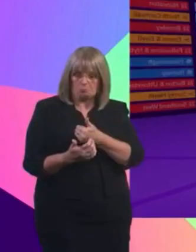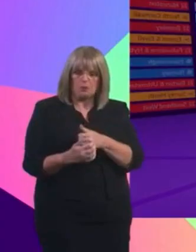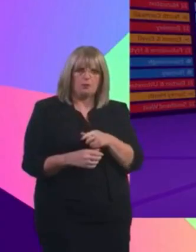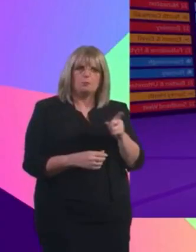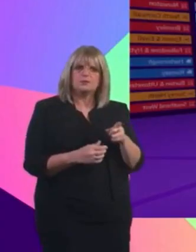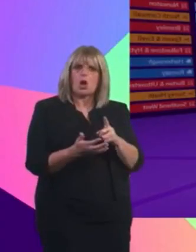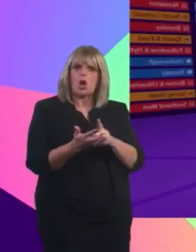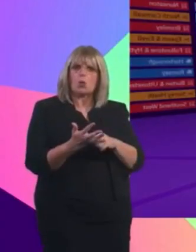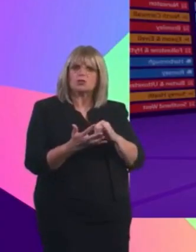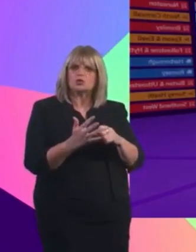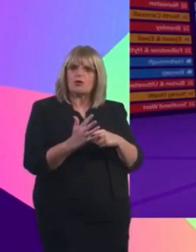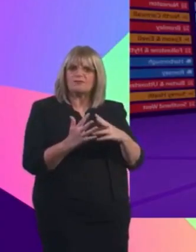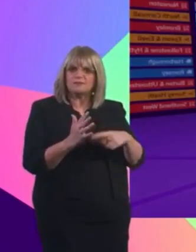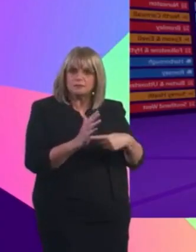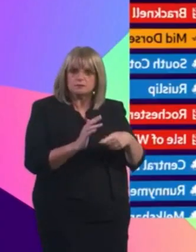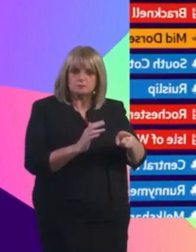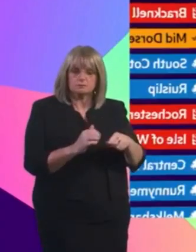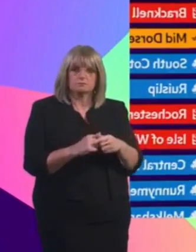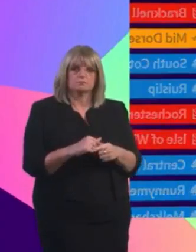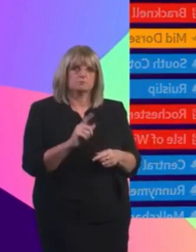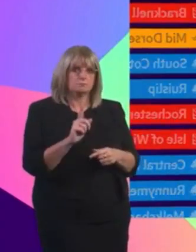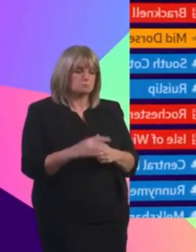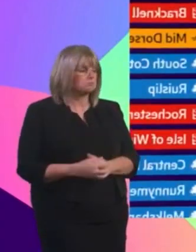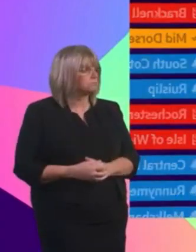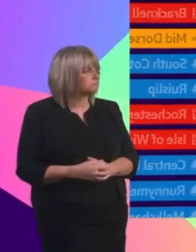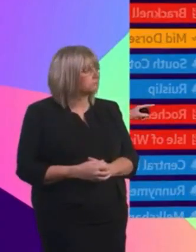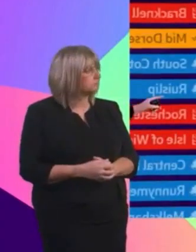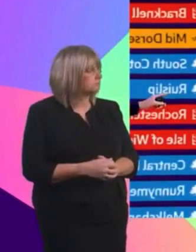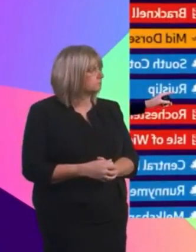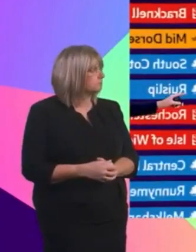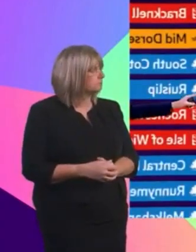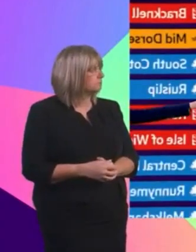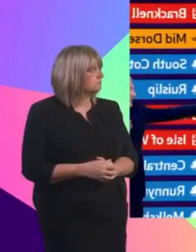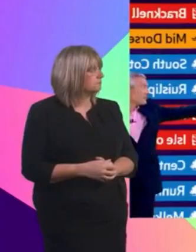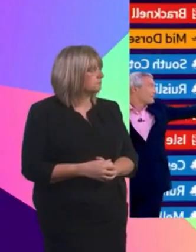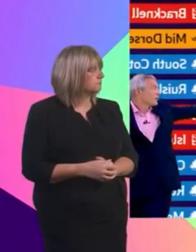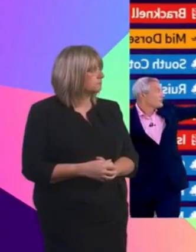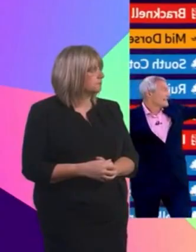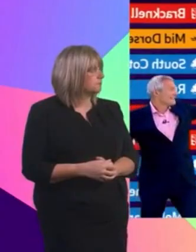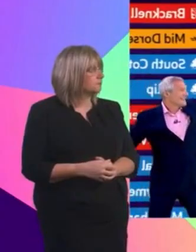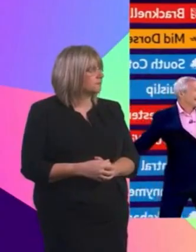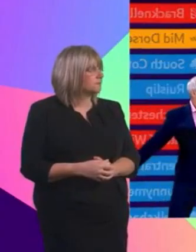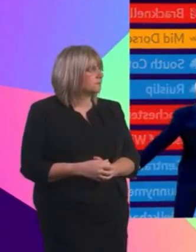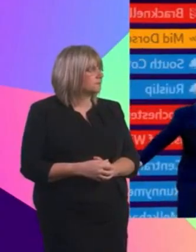take anything for granted, but it was nice to see things stack up on the table.